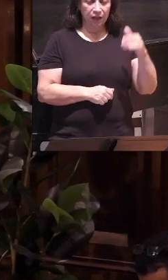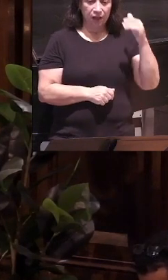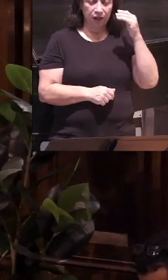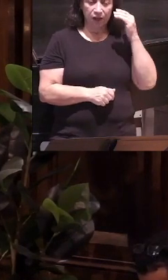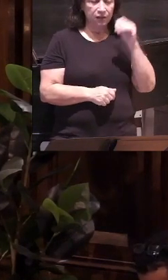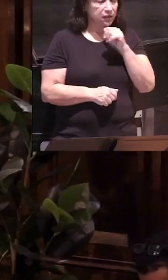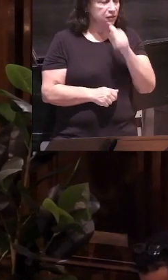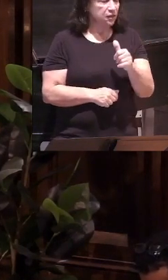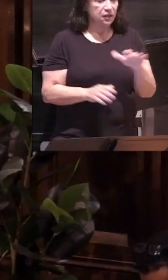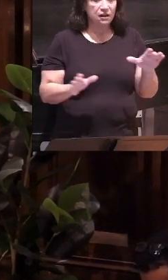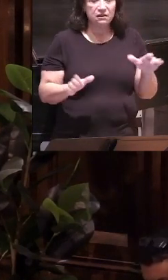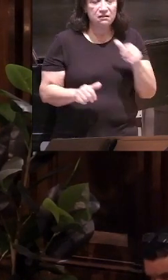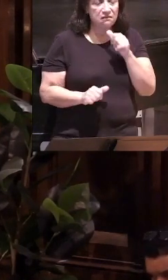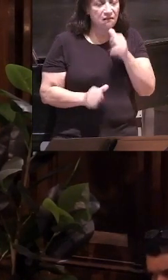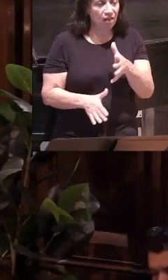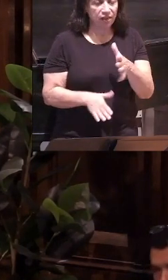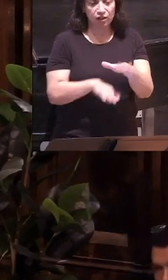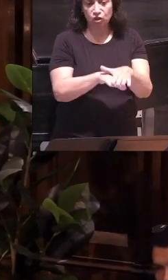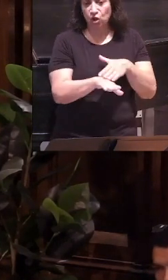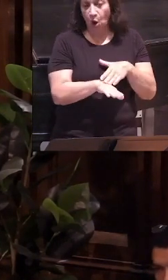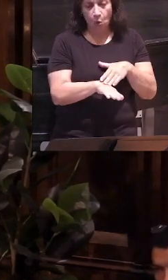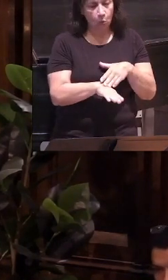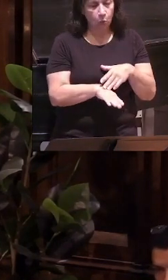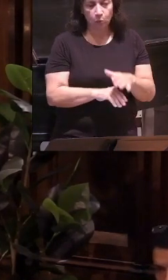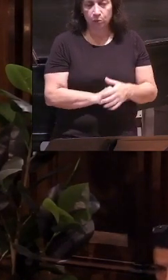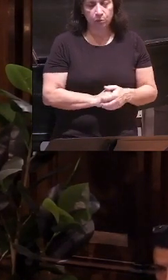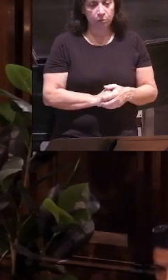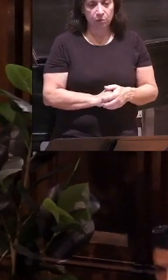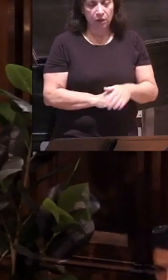anything slow. He didn't do anything